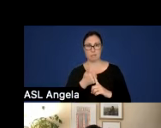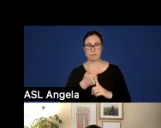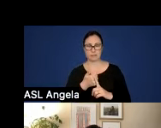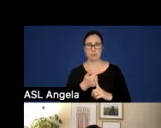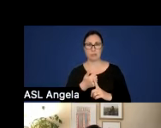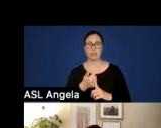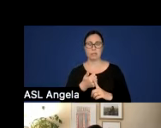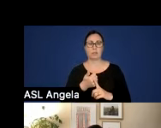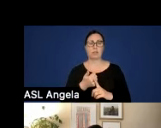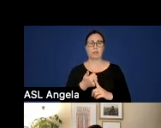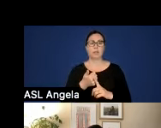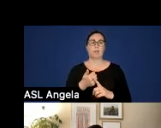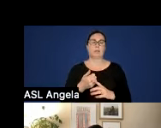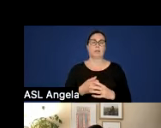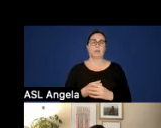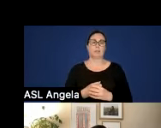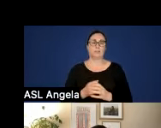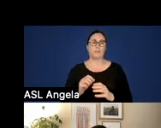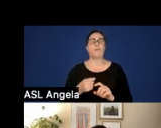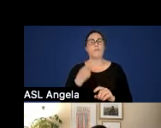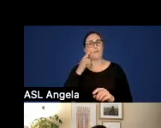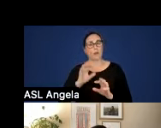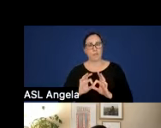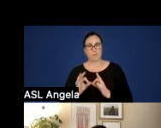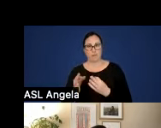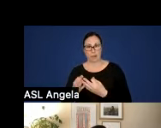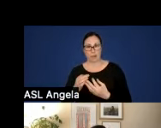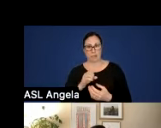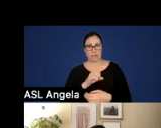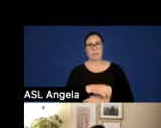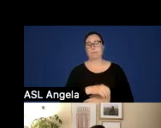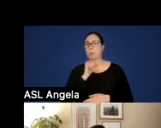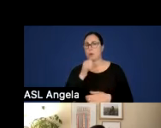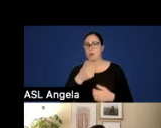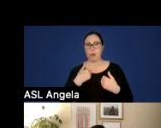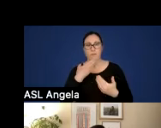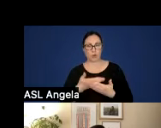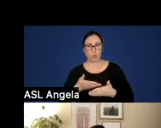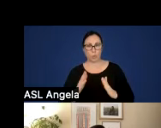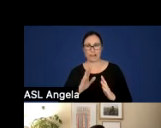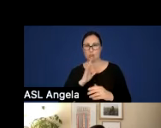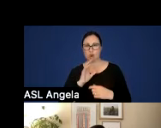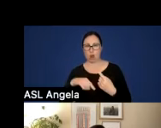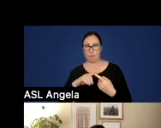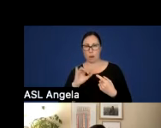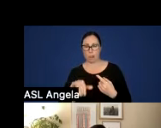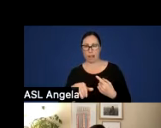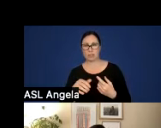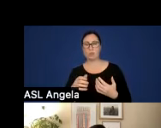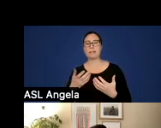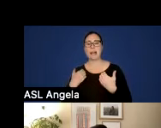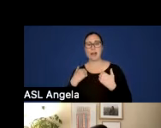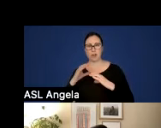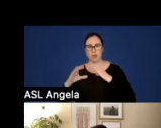sexual violence. And we don't really have good ways to talk about that. So let's have a conversation here today. Next